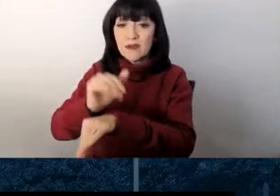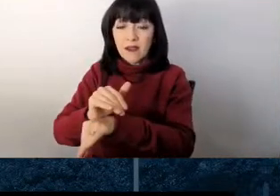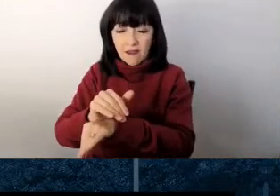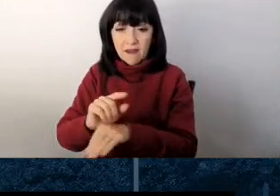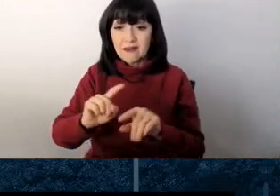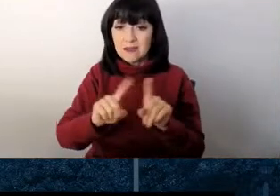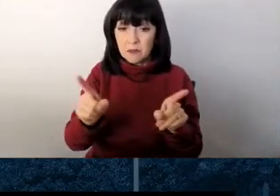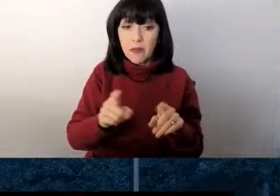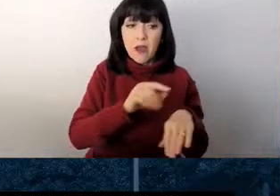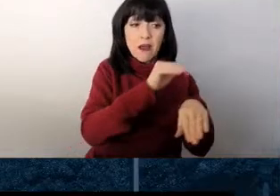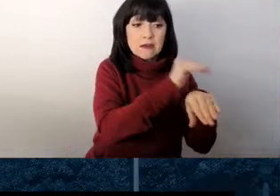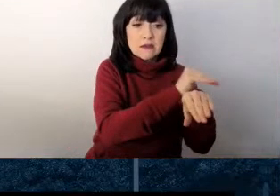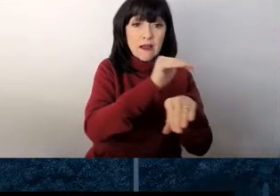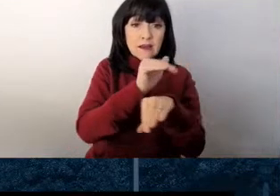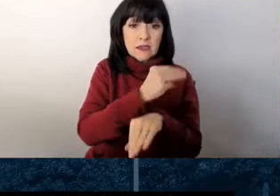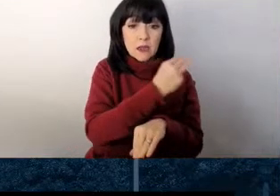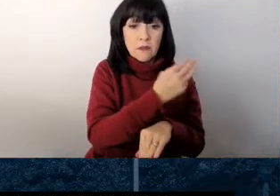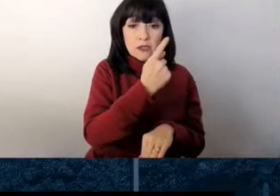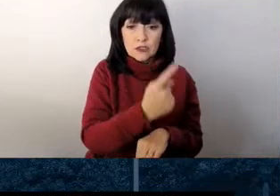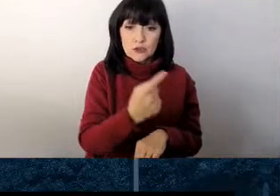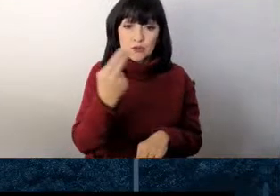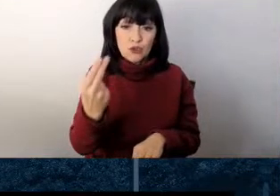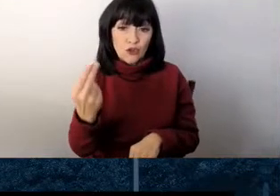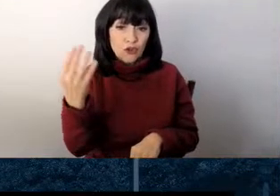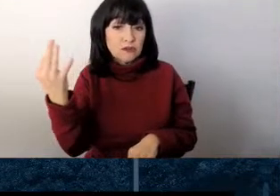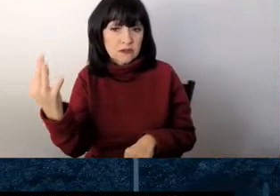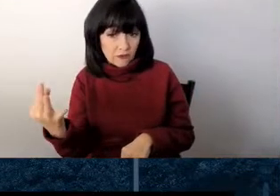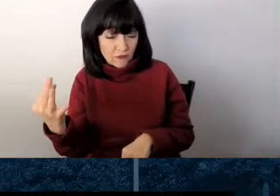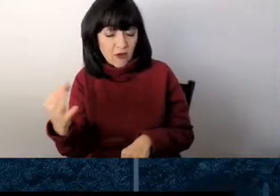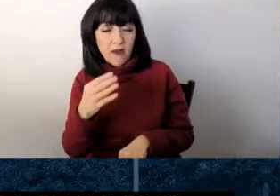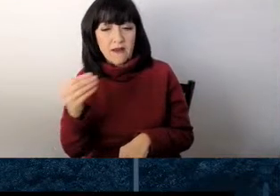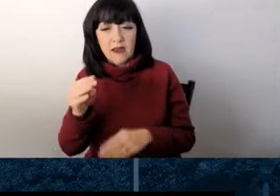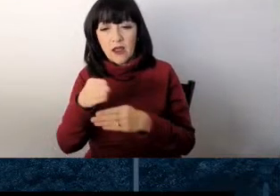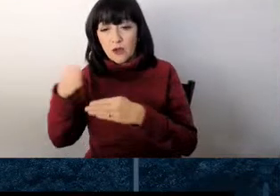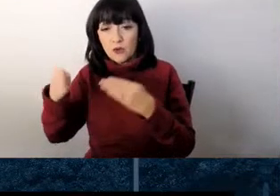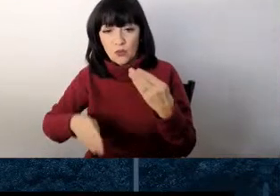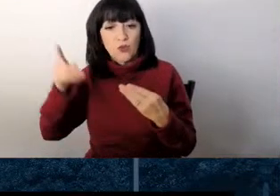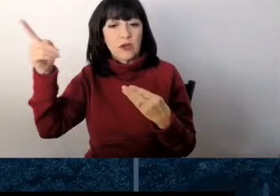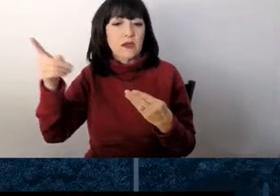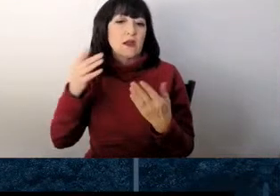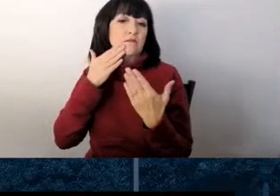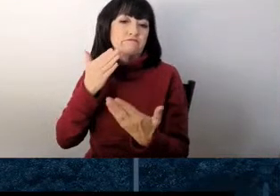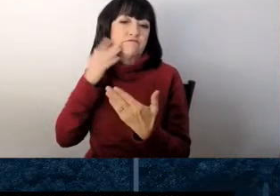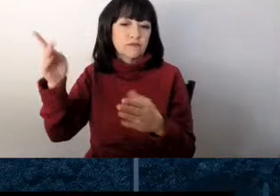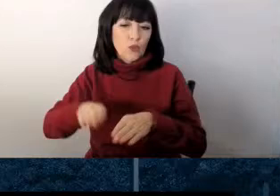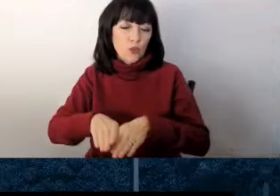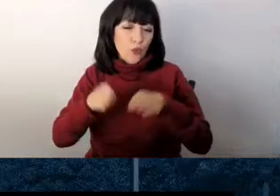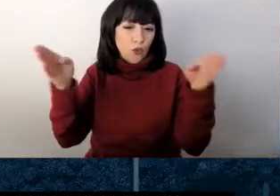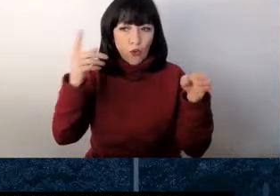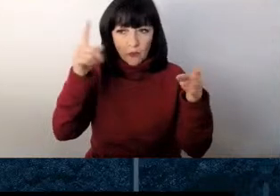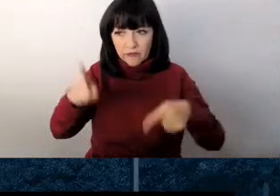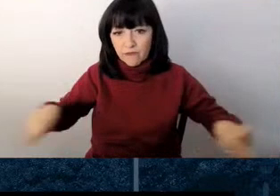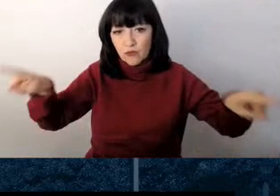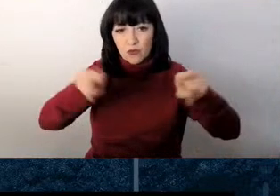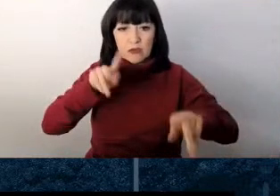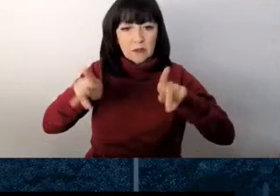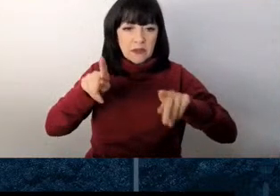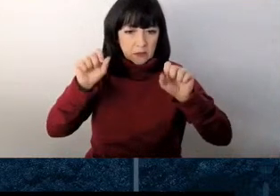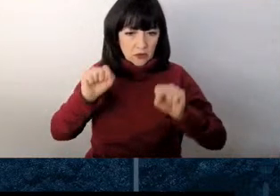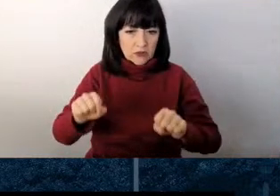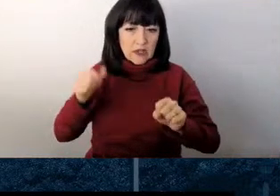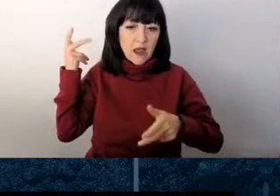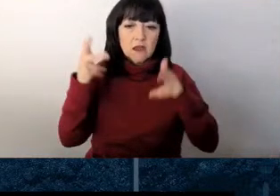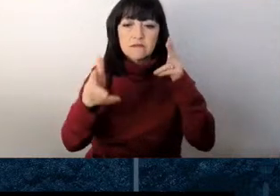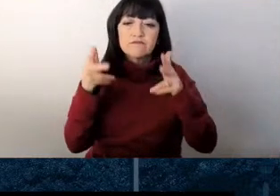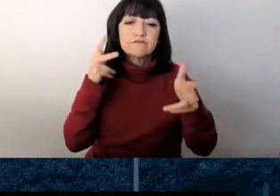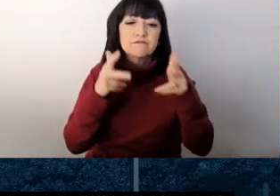course of the day. So thanks again to our Army and Air National Guard. As AJ said, our major focus is on the